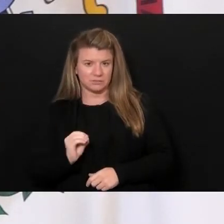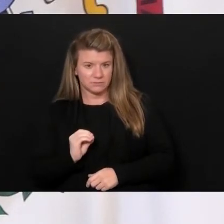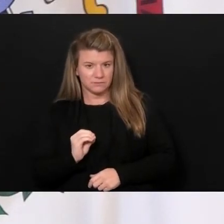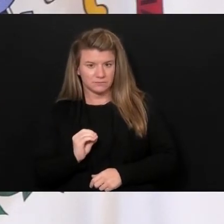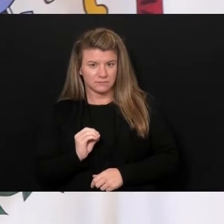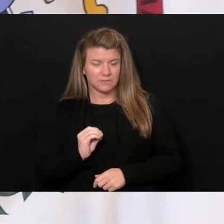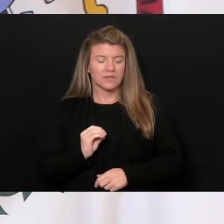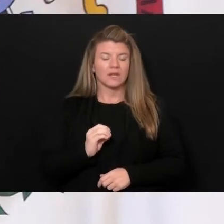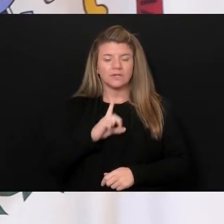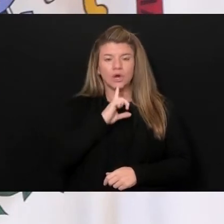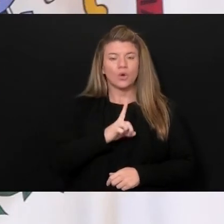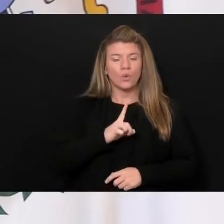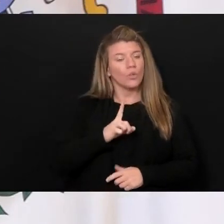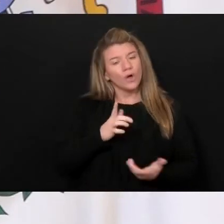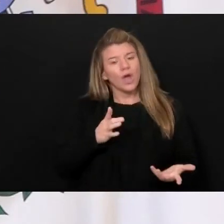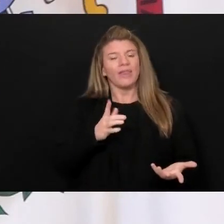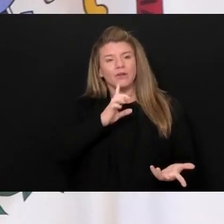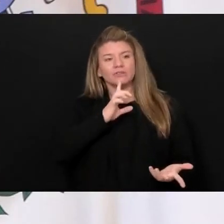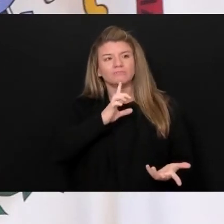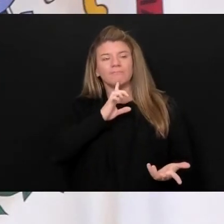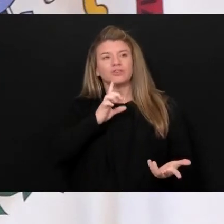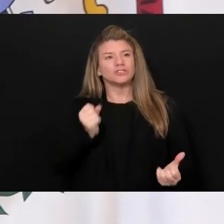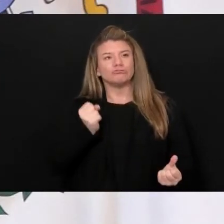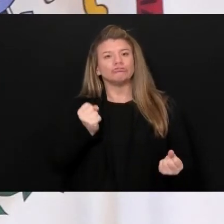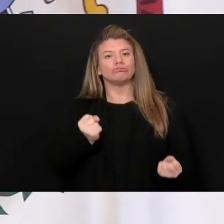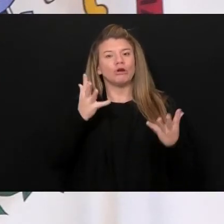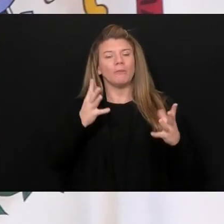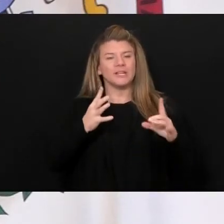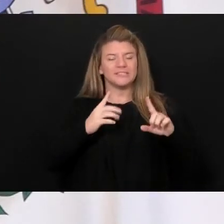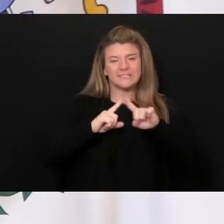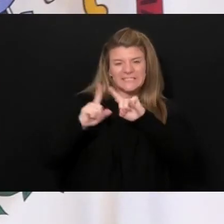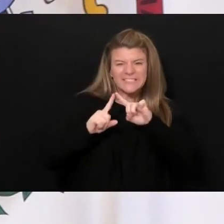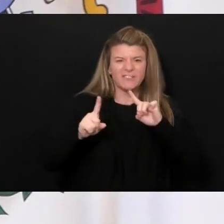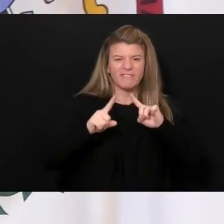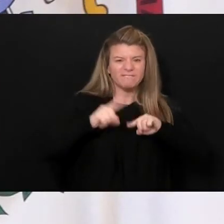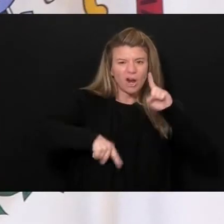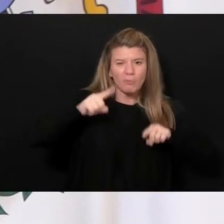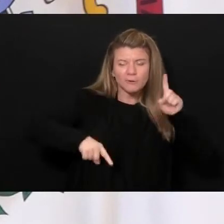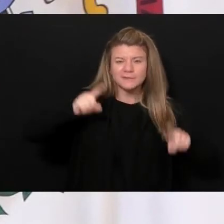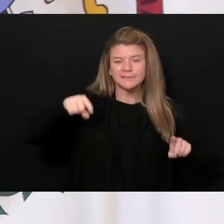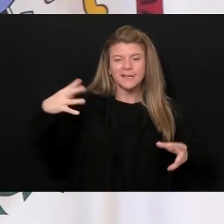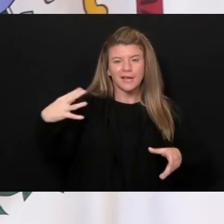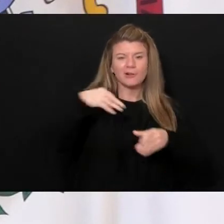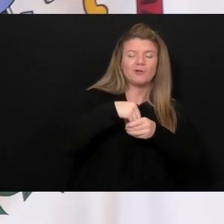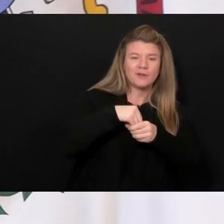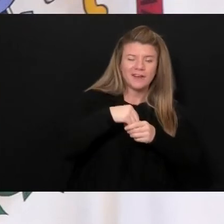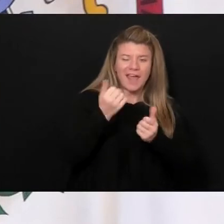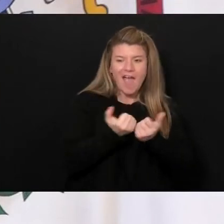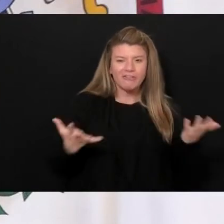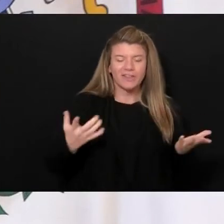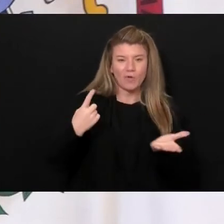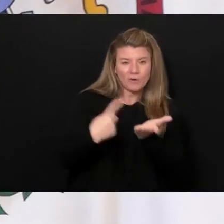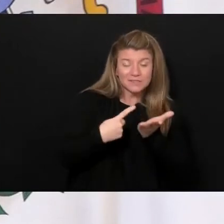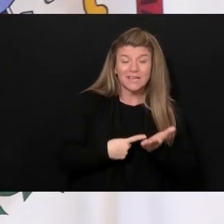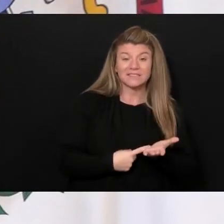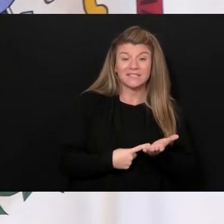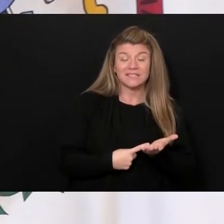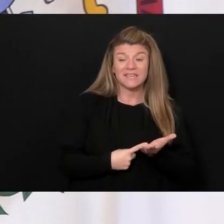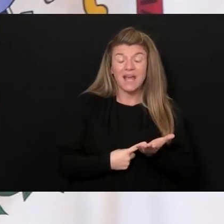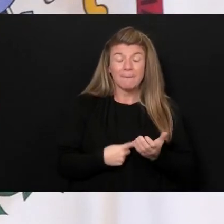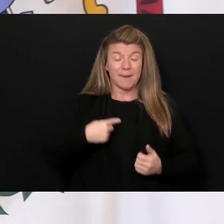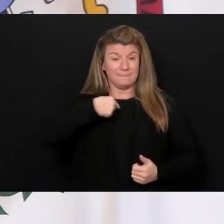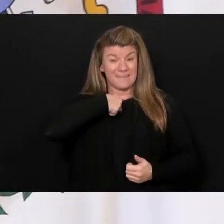so there's so many different variations of what we're discussing here. But as far as staying